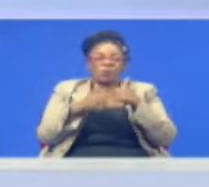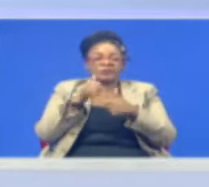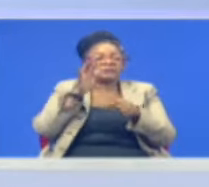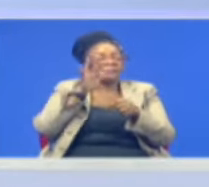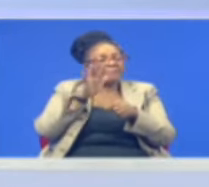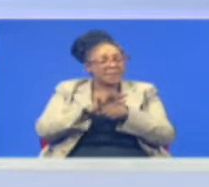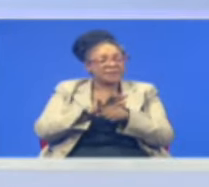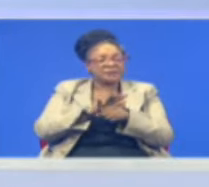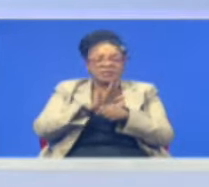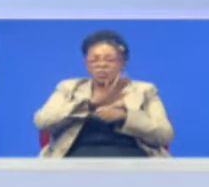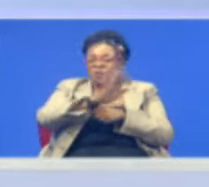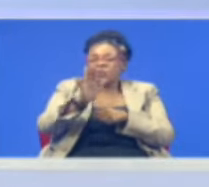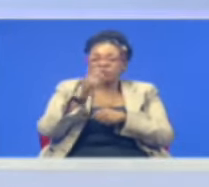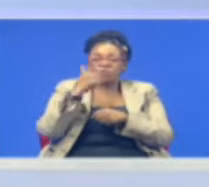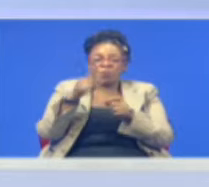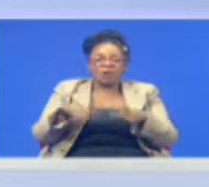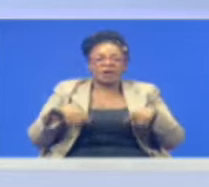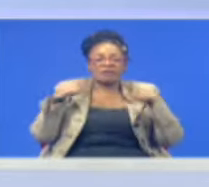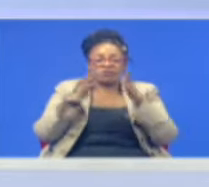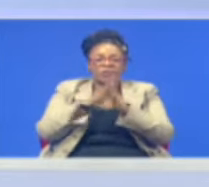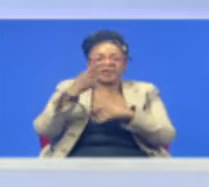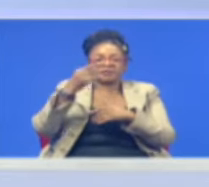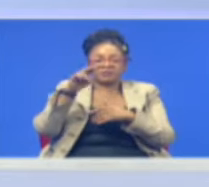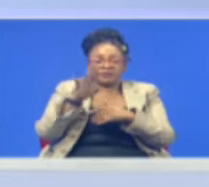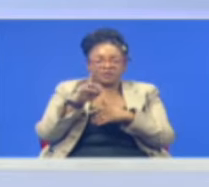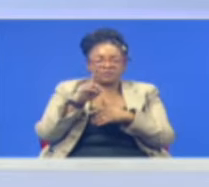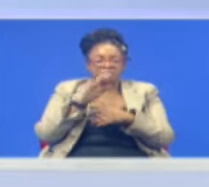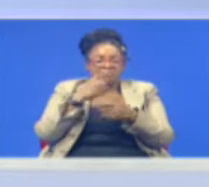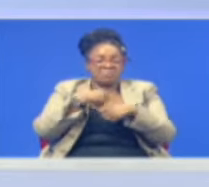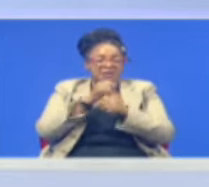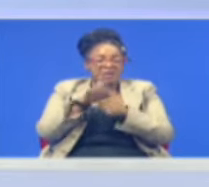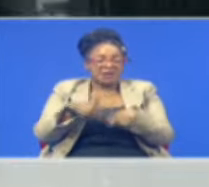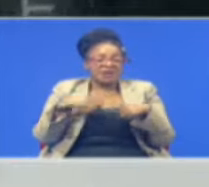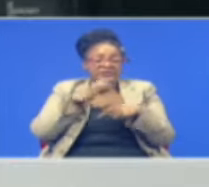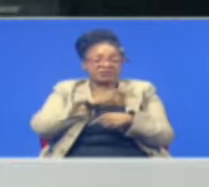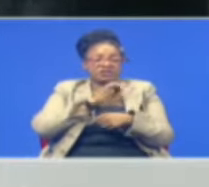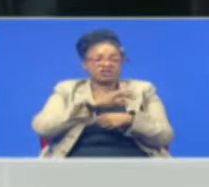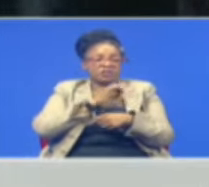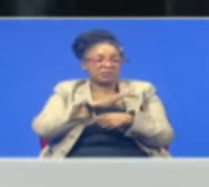living with HIV feared would put their lives in danger.